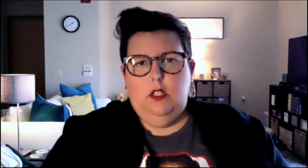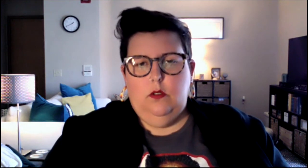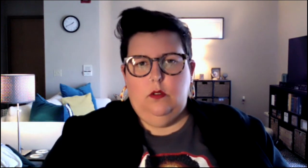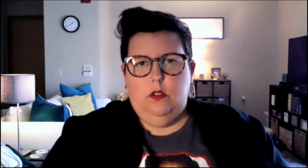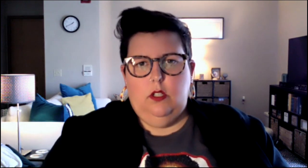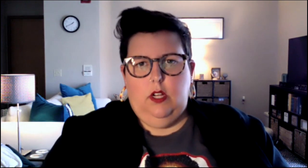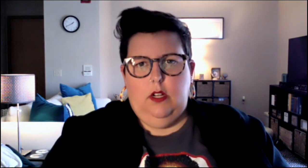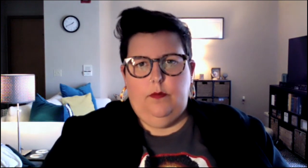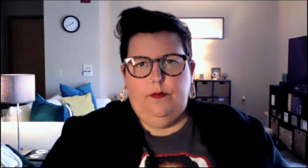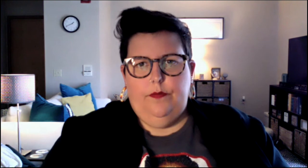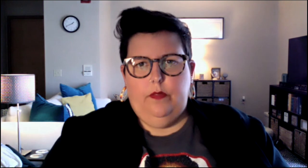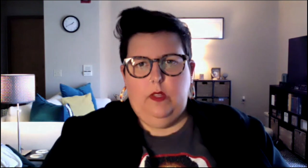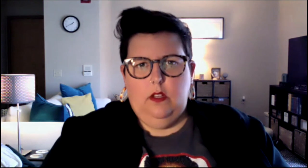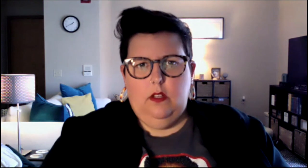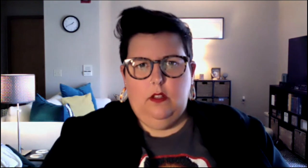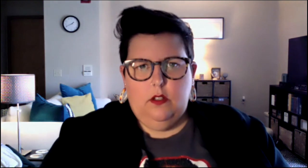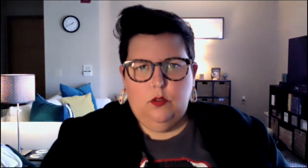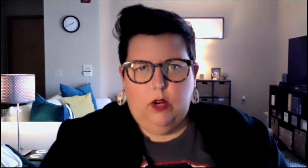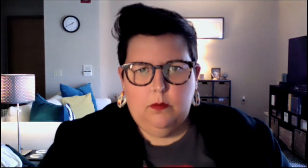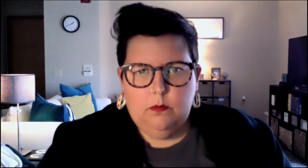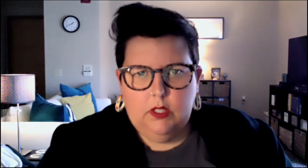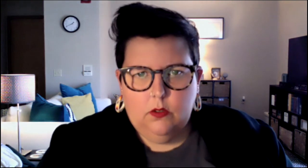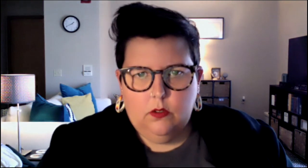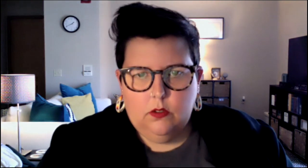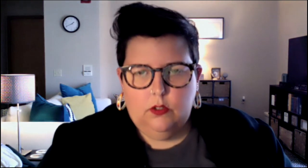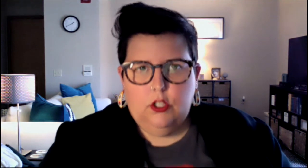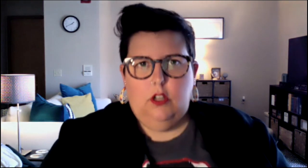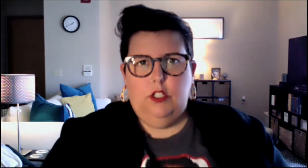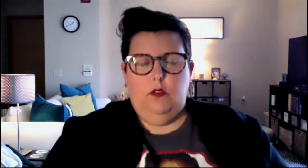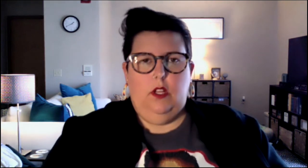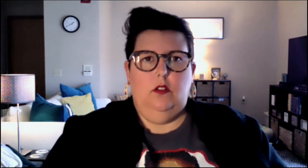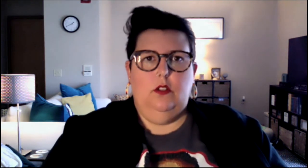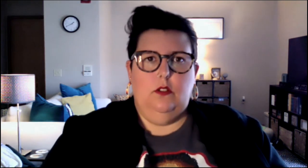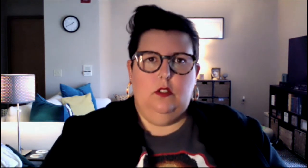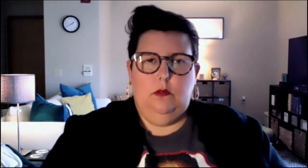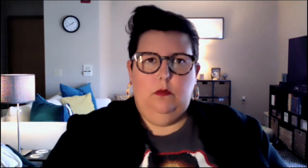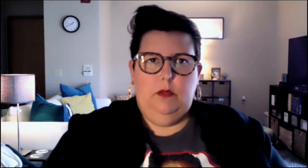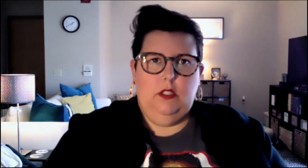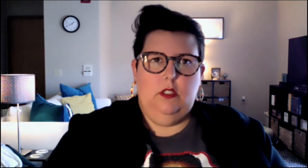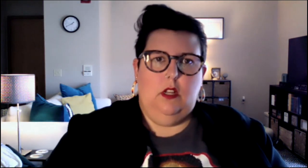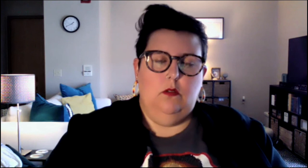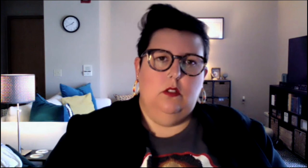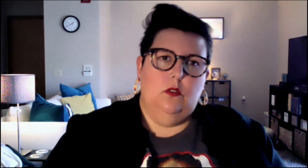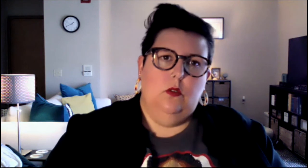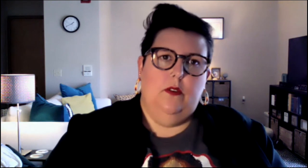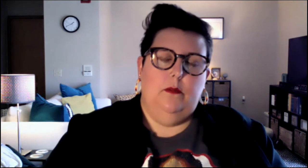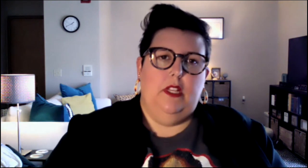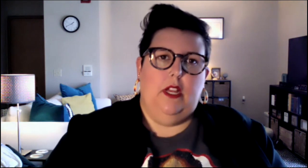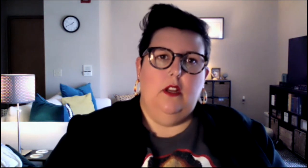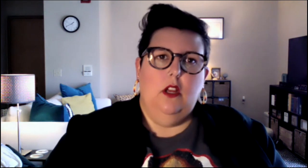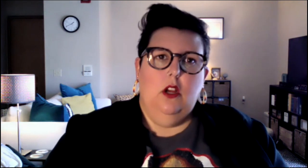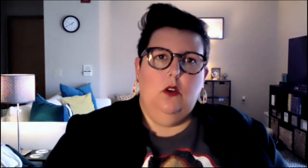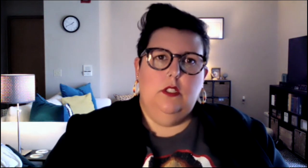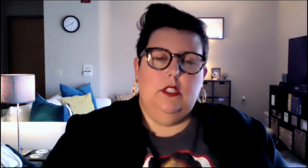to those, the tribe, you know, those that are in charge, you know, the elders, the business council, whoever it be